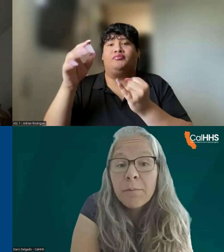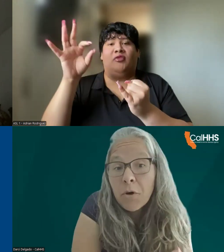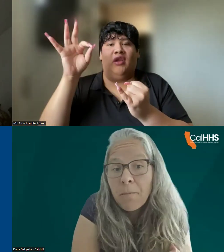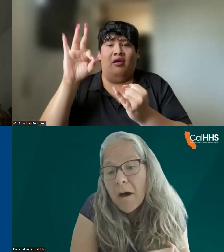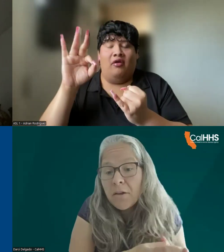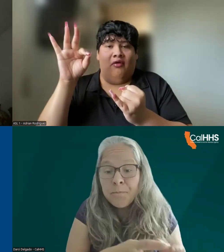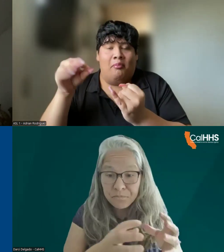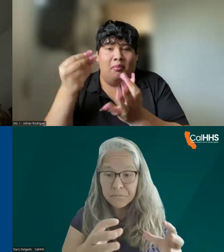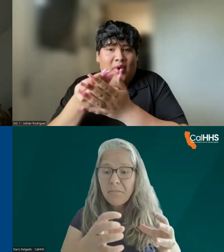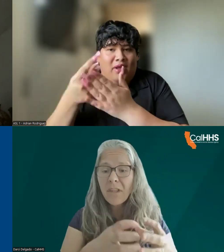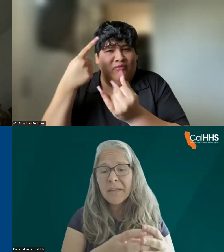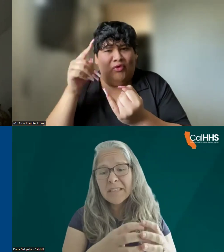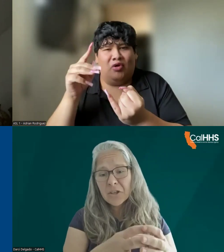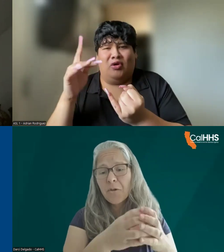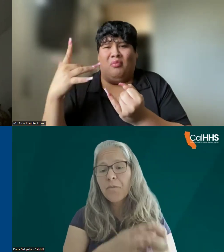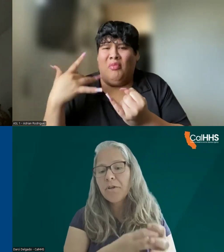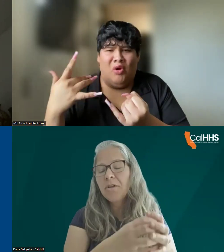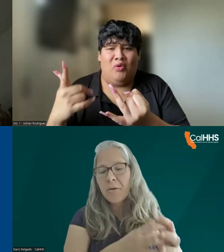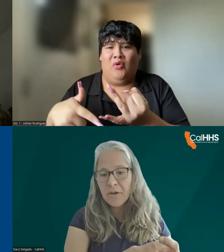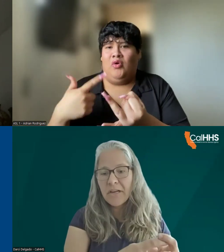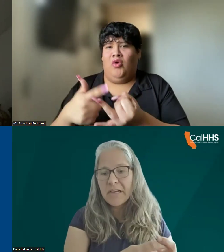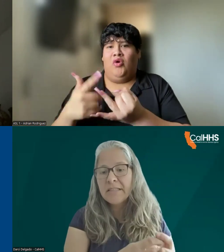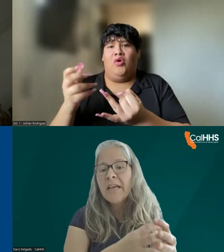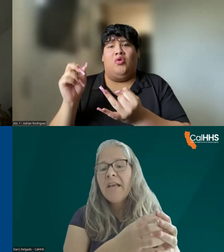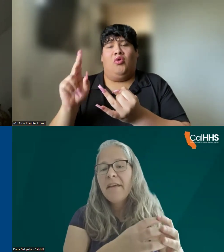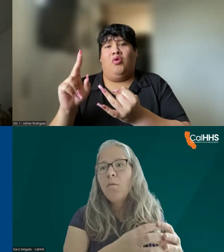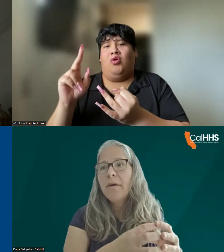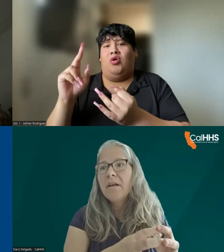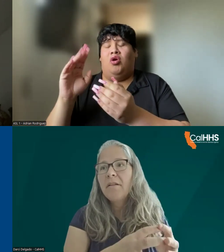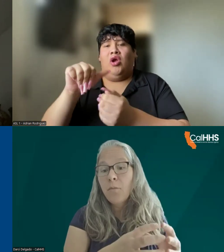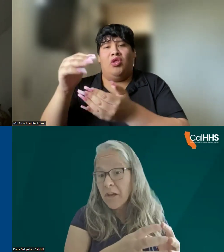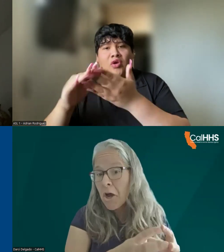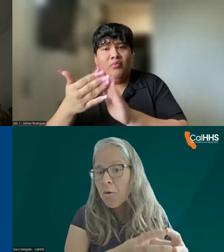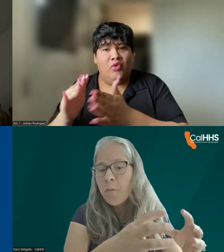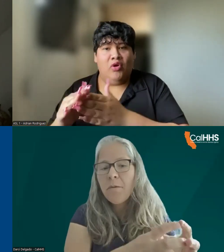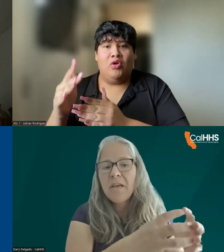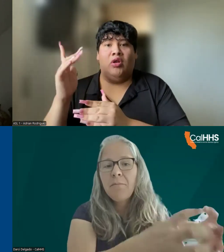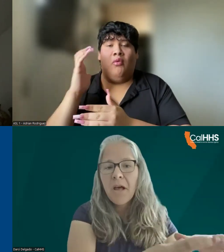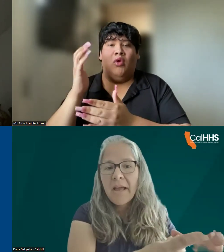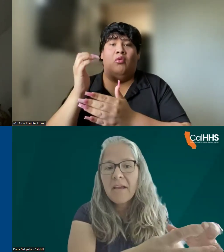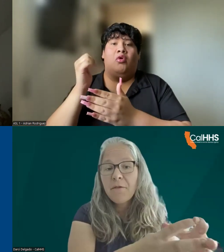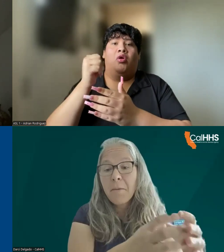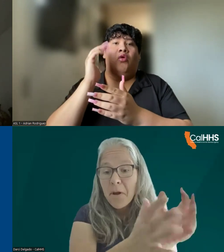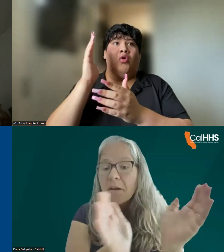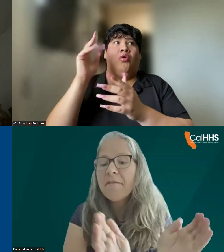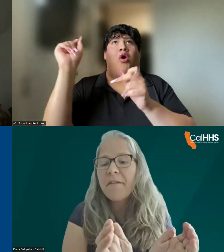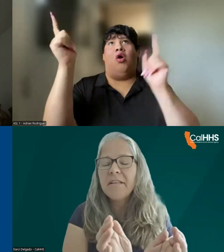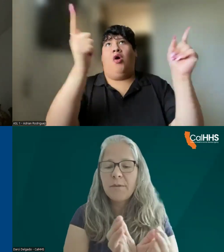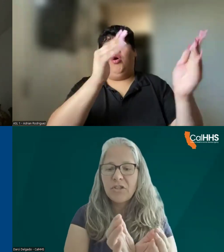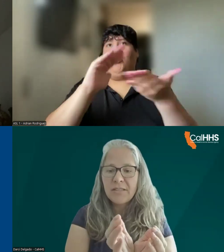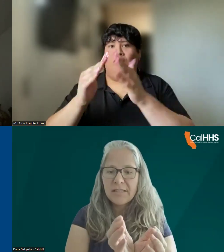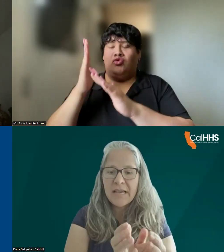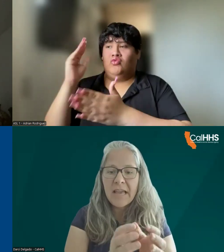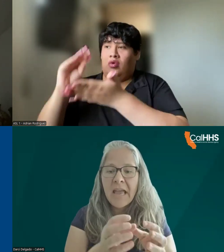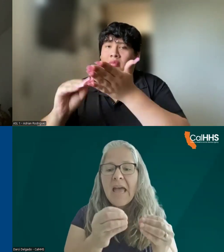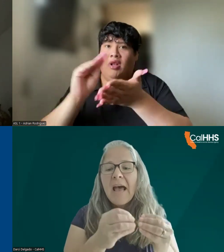hub and spoke model, because there are rural communities that we hope will be applying for the bulk of the funds,